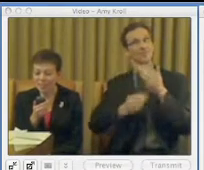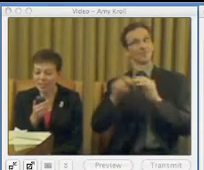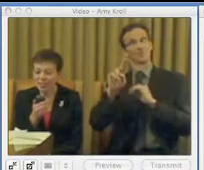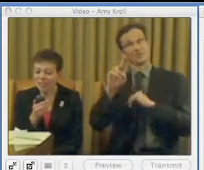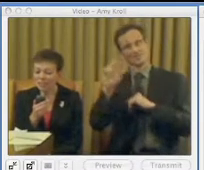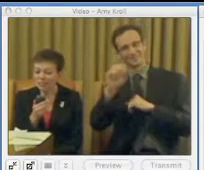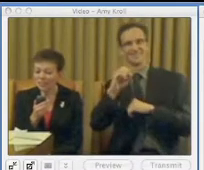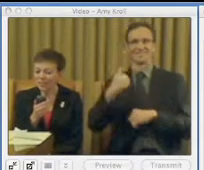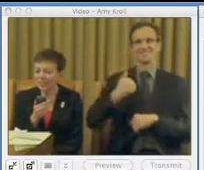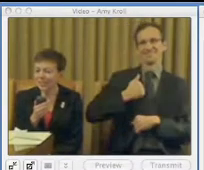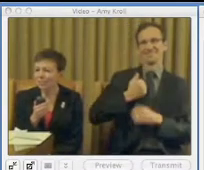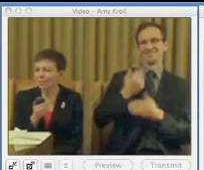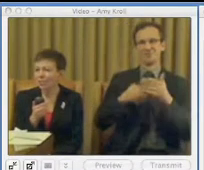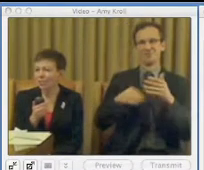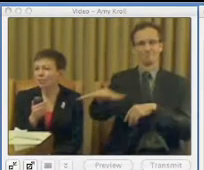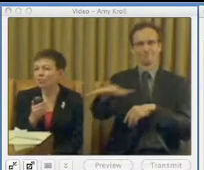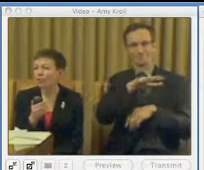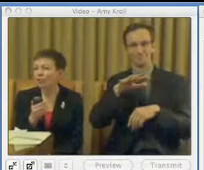of our countries.